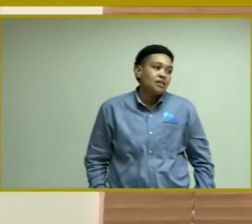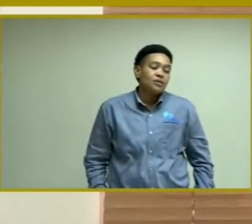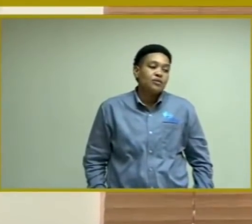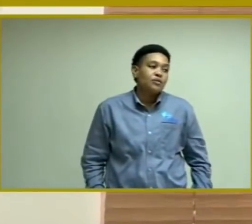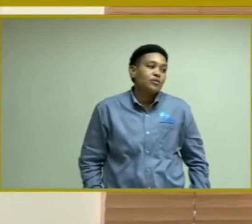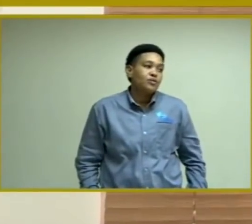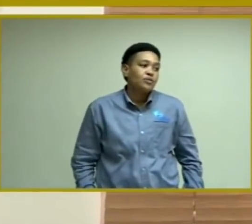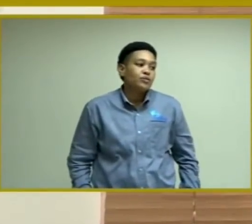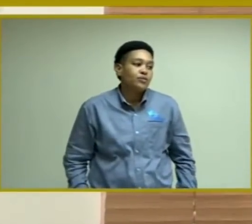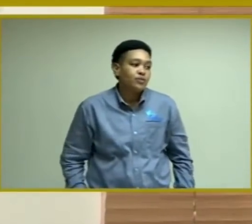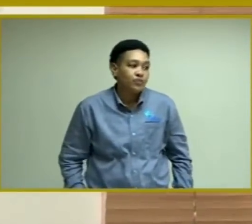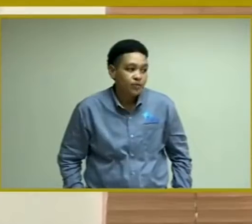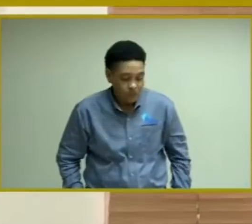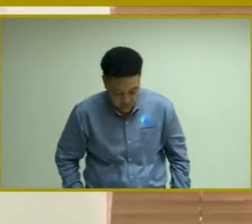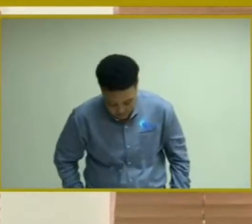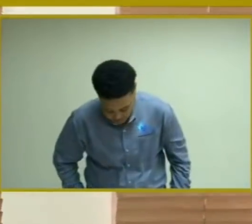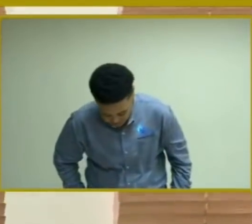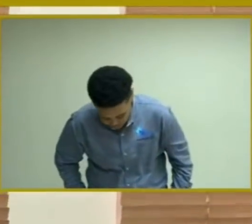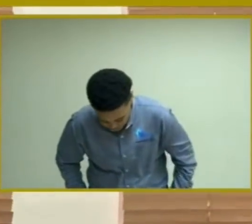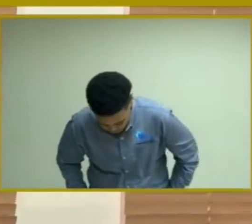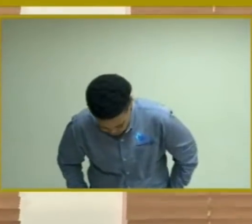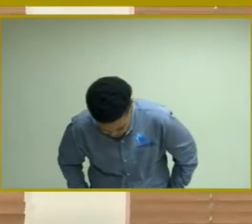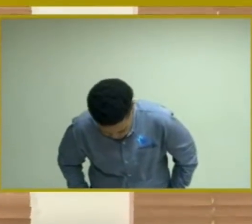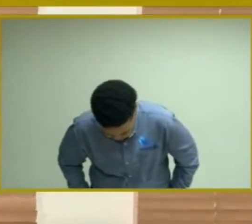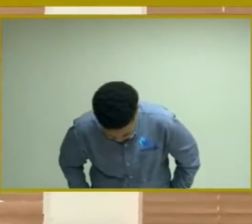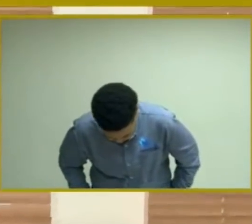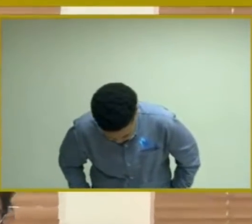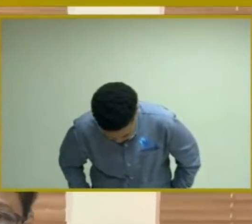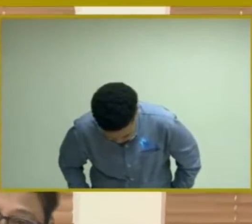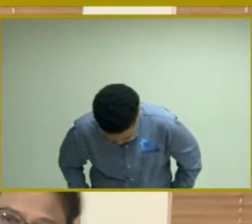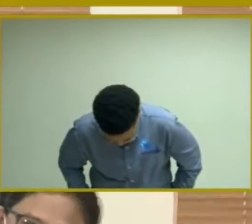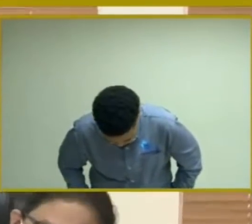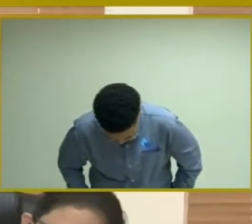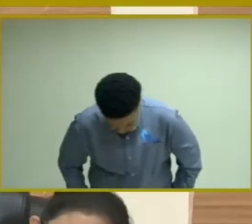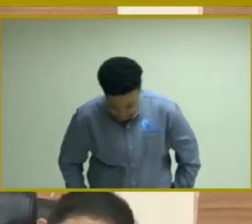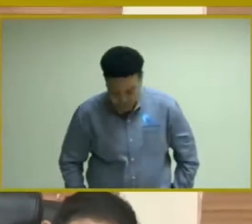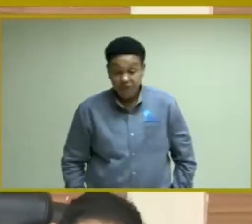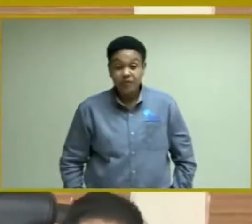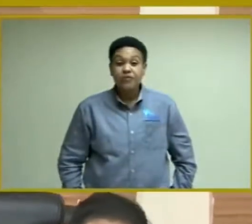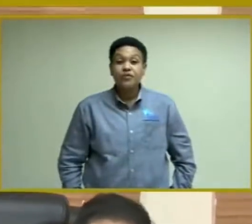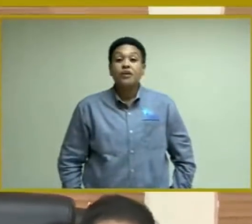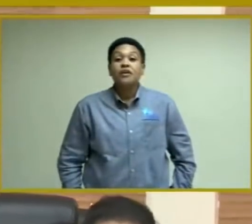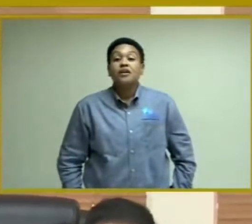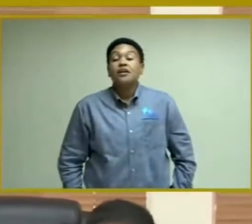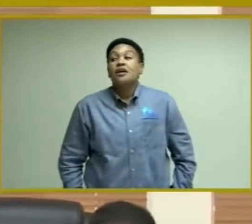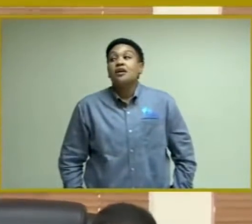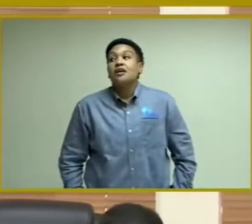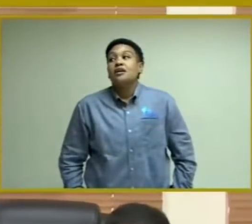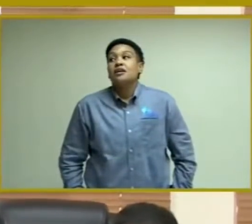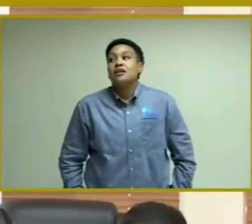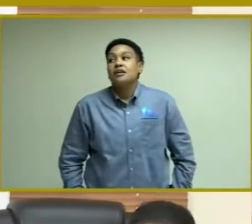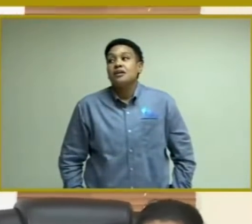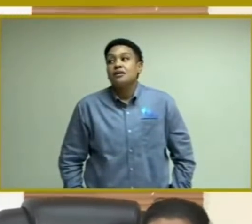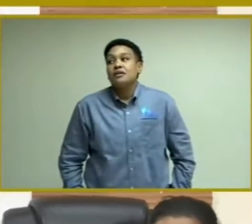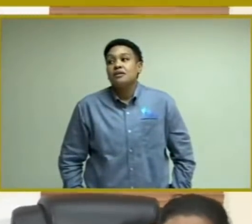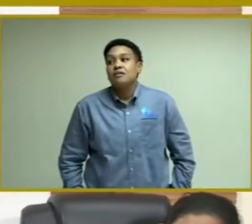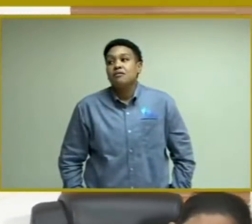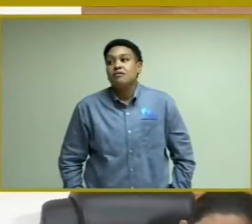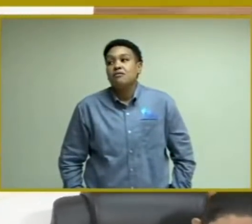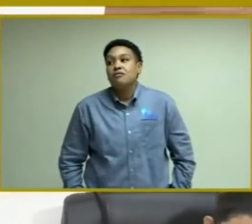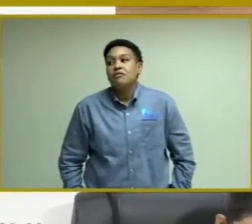22, about 22%. Okay. All right. On the second question